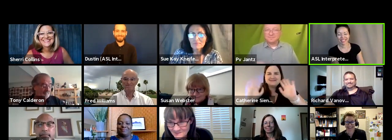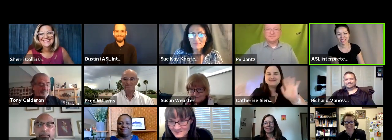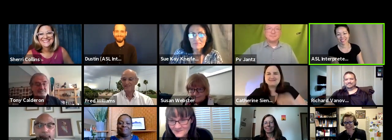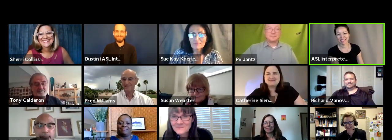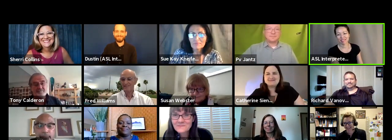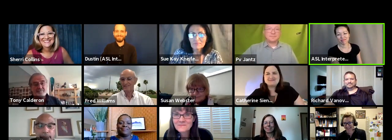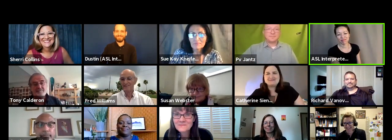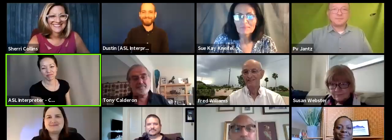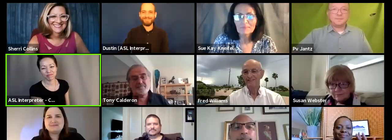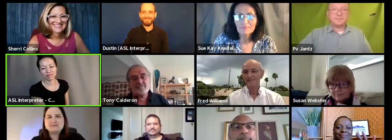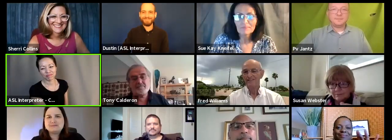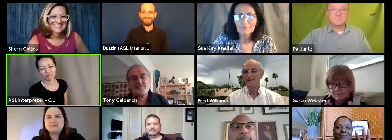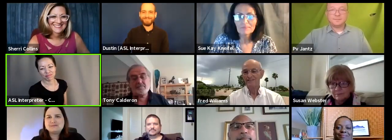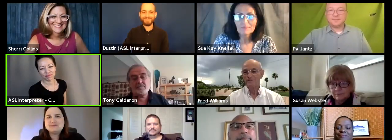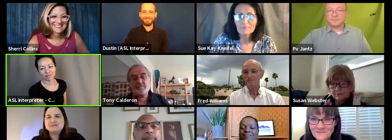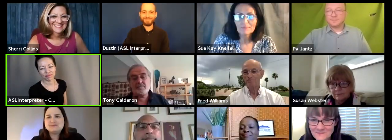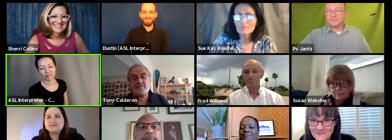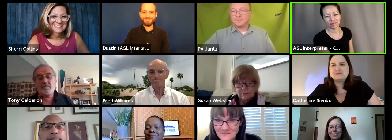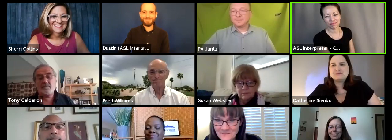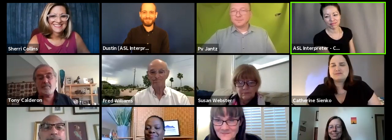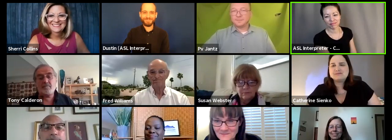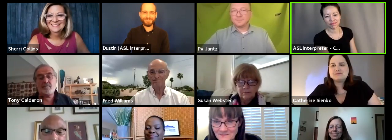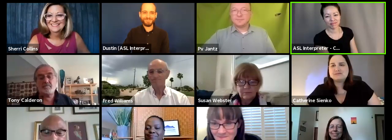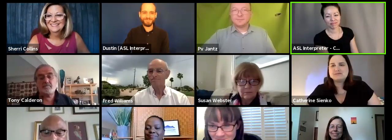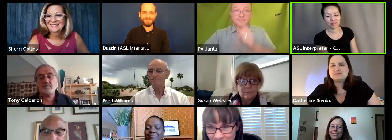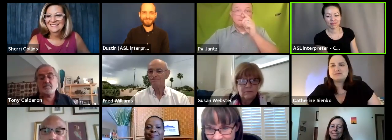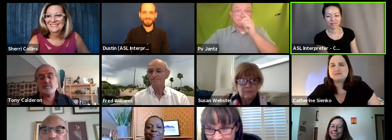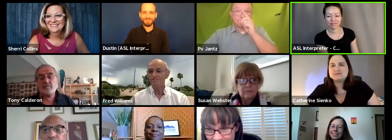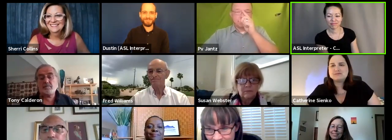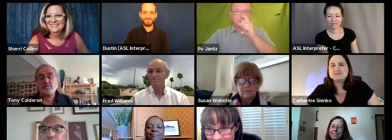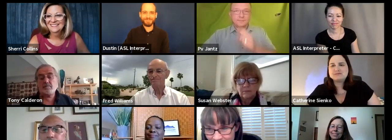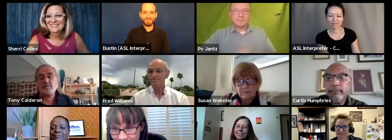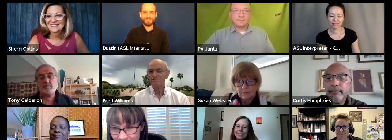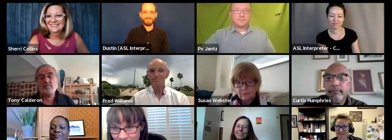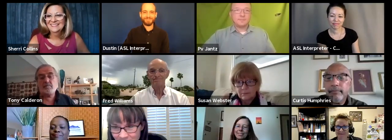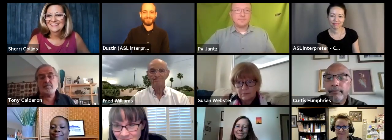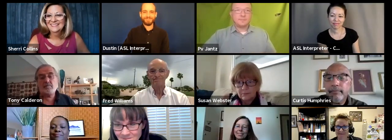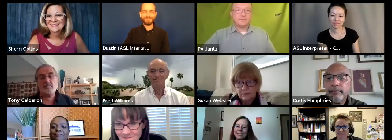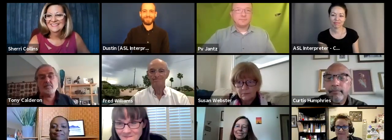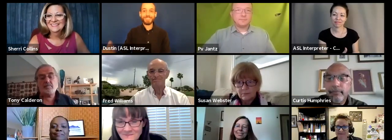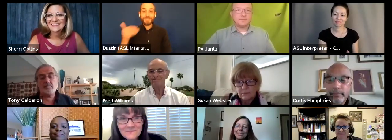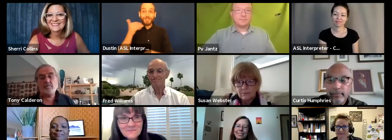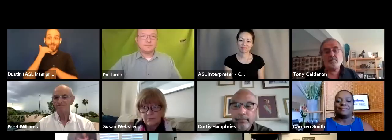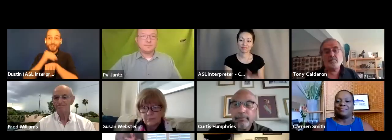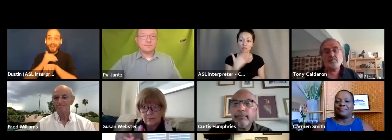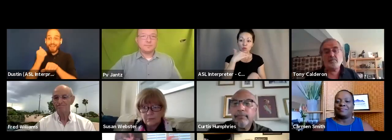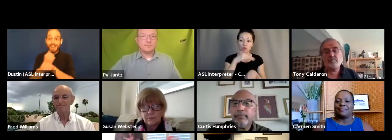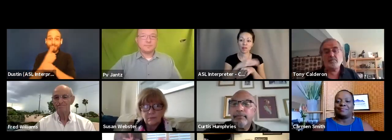Good night, everyone. Thank you.